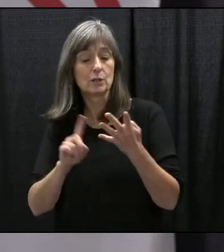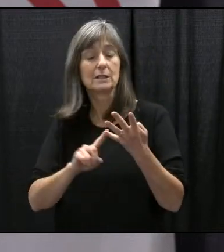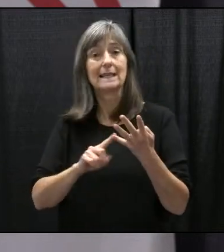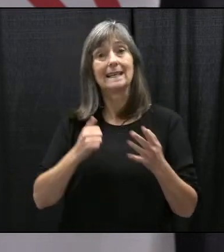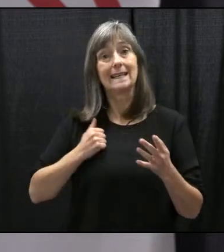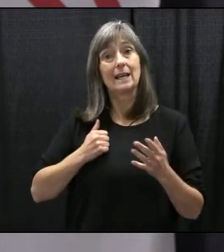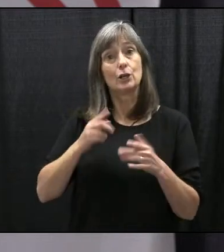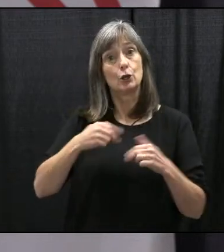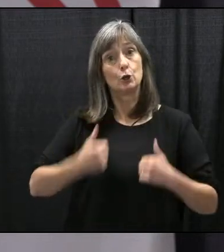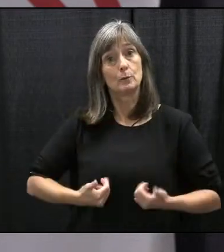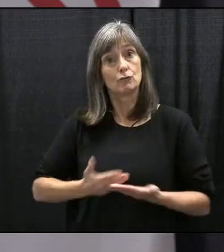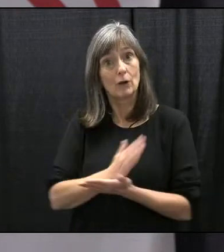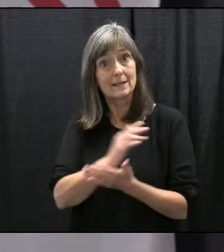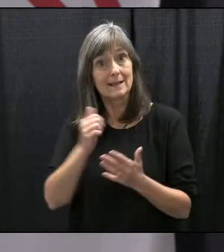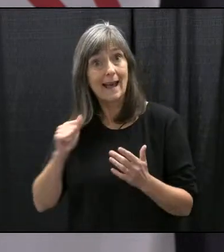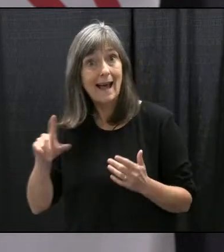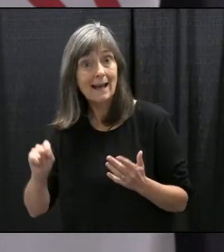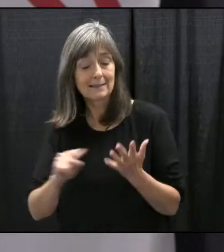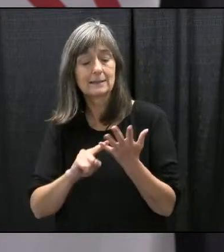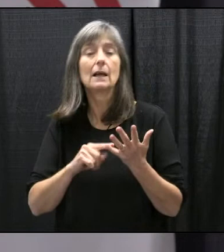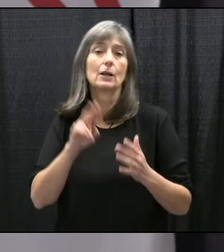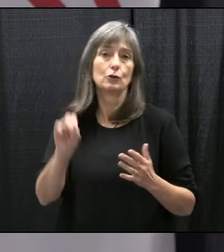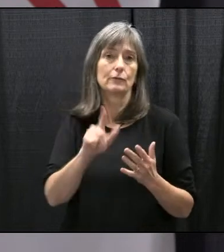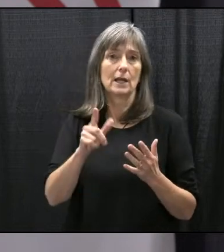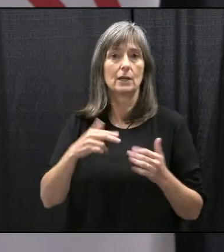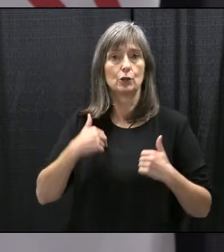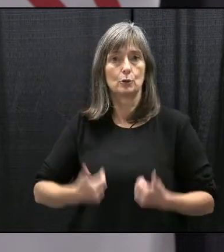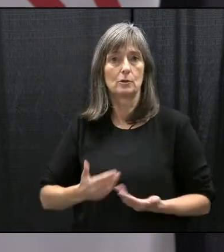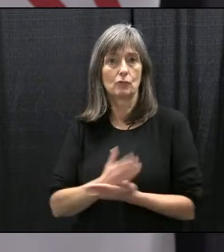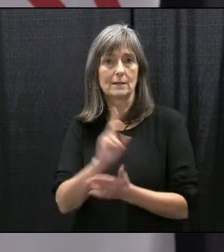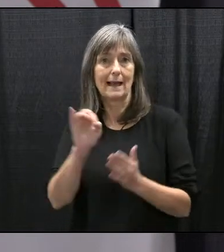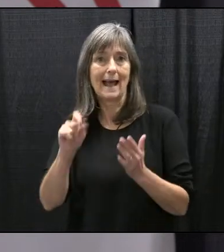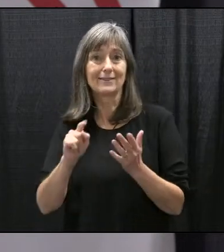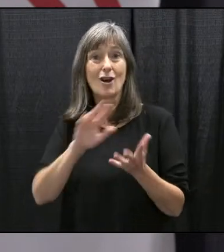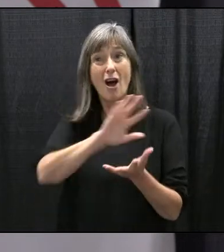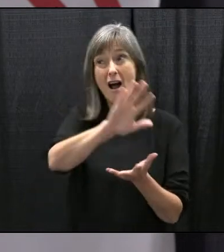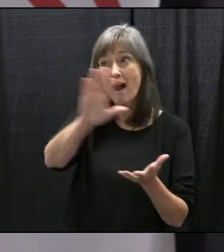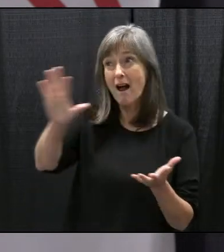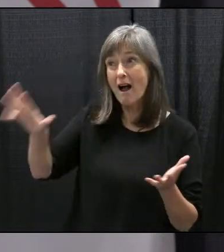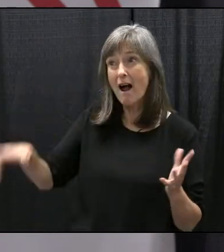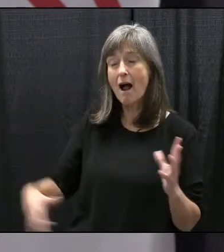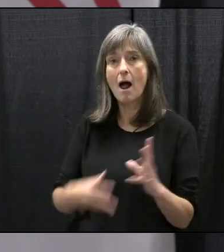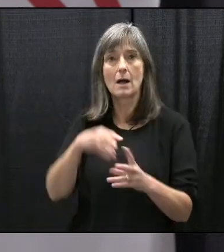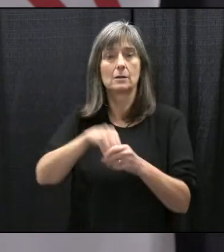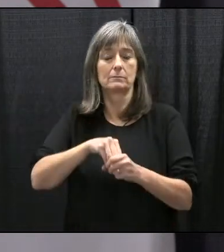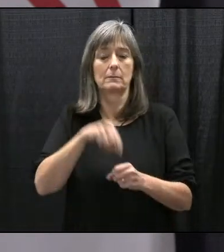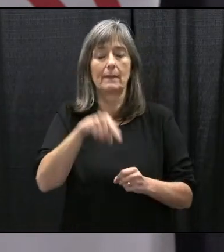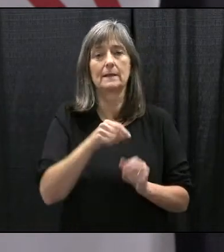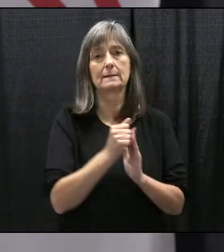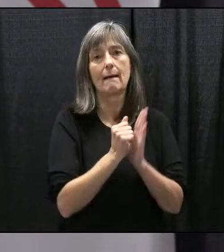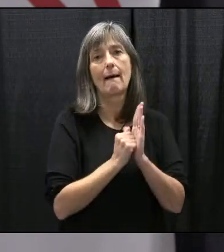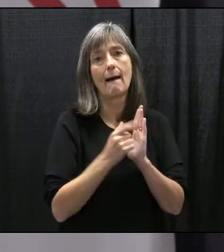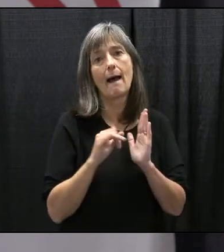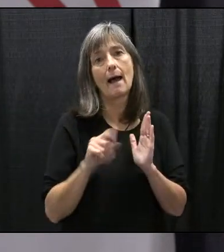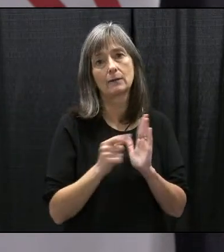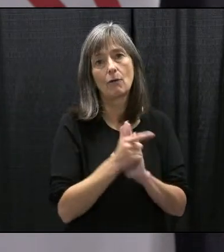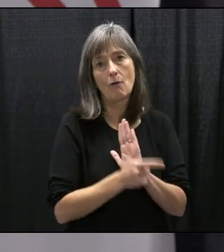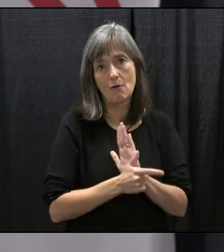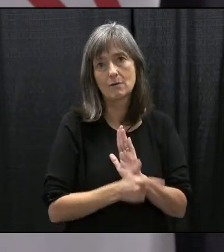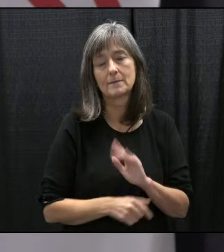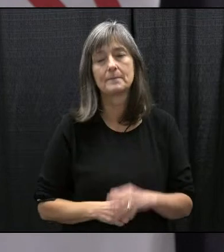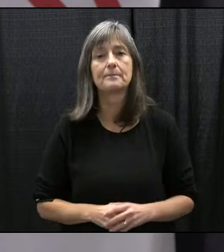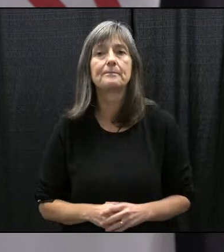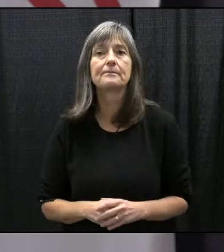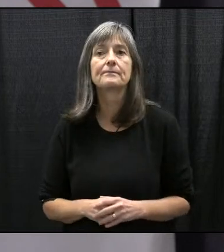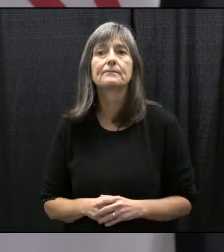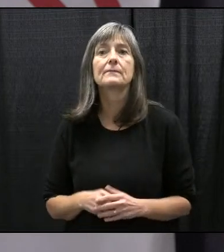Rights Act, and the Newfoundland and Labrador Human Rights Act. It has been said to me on numerous occasions by the